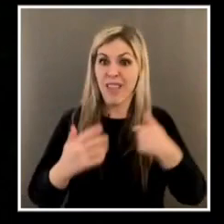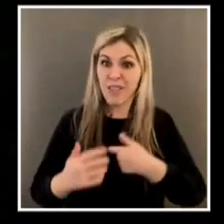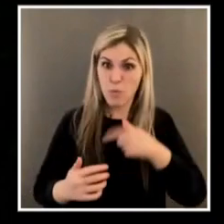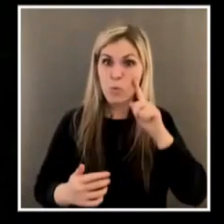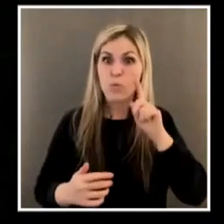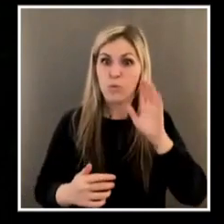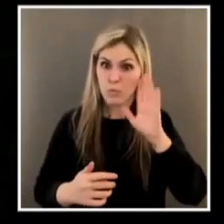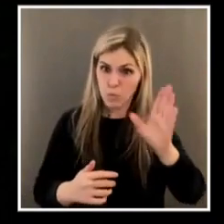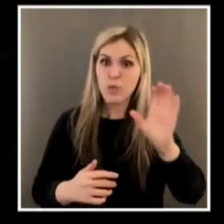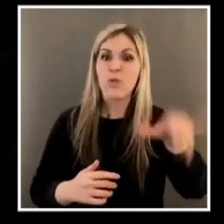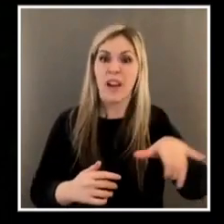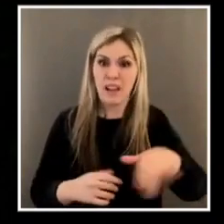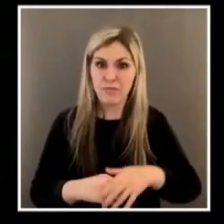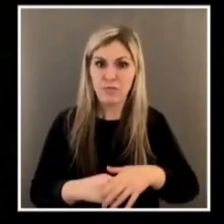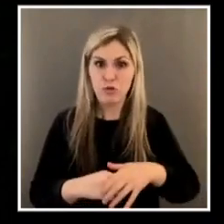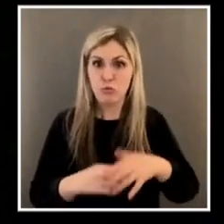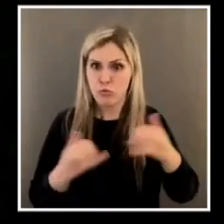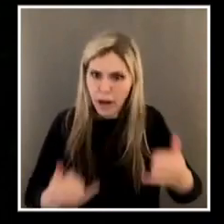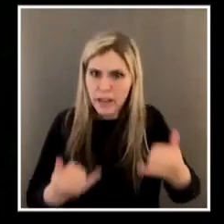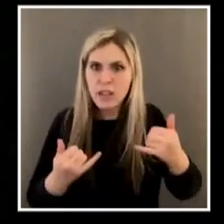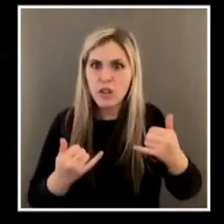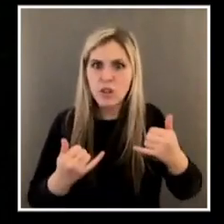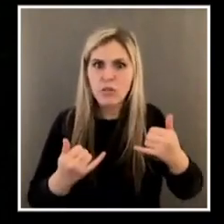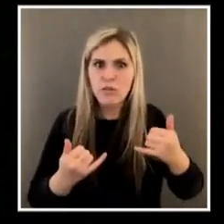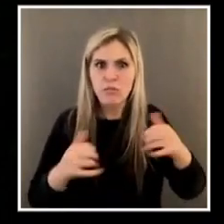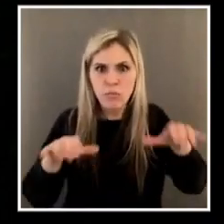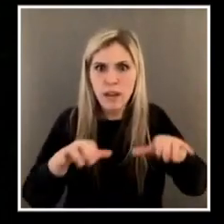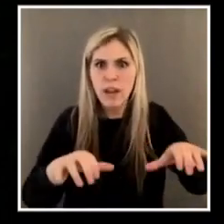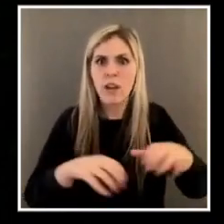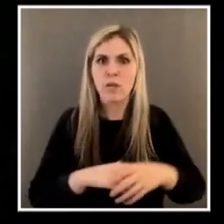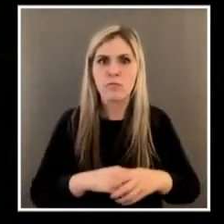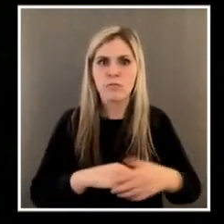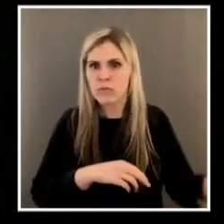here and right now. Say out.